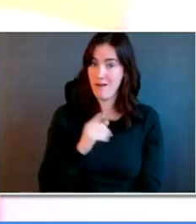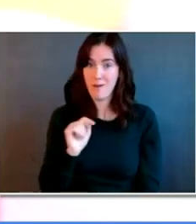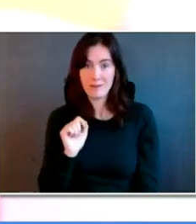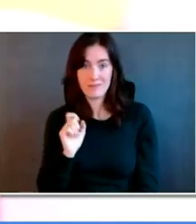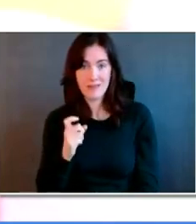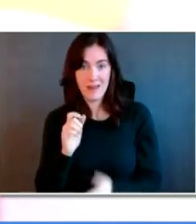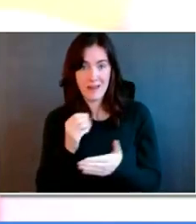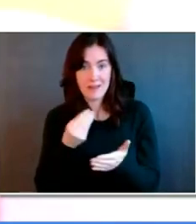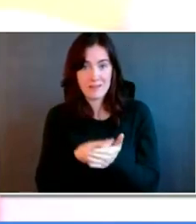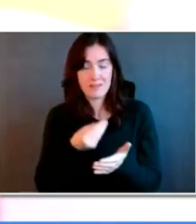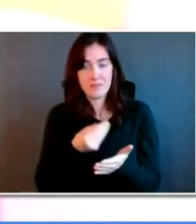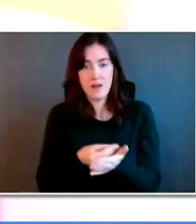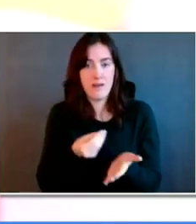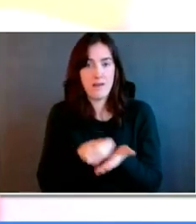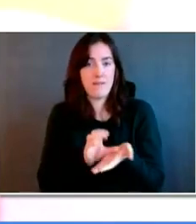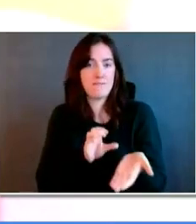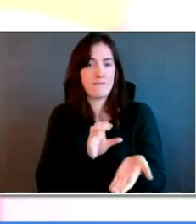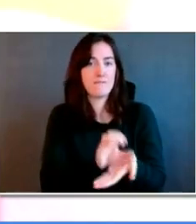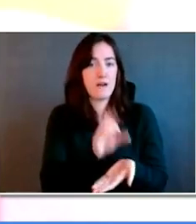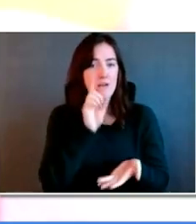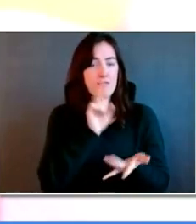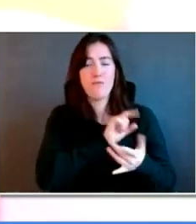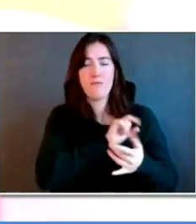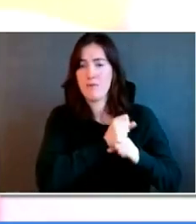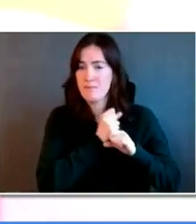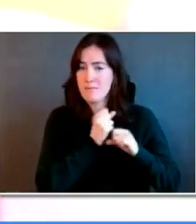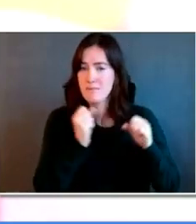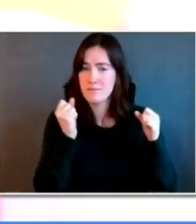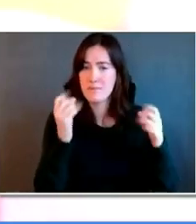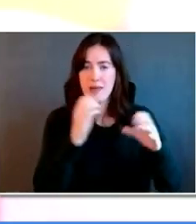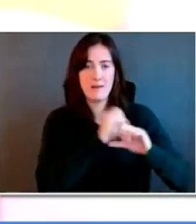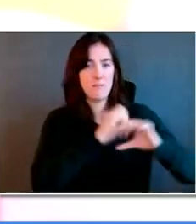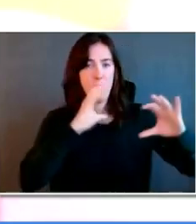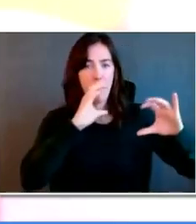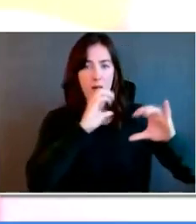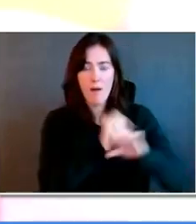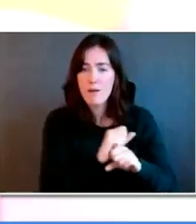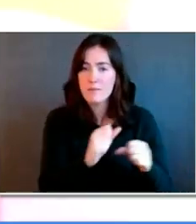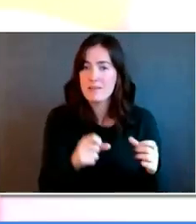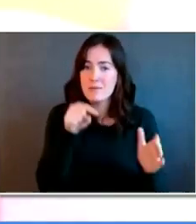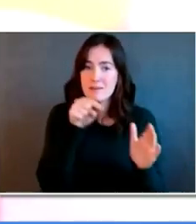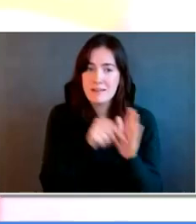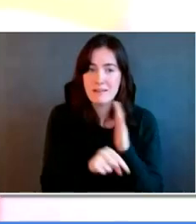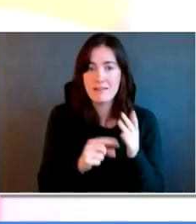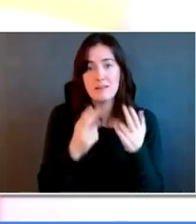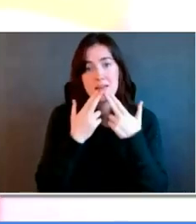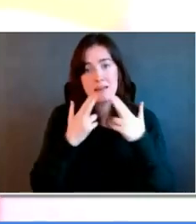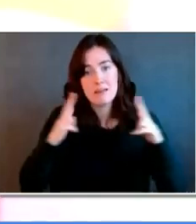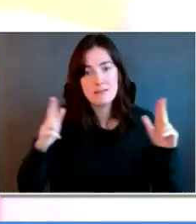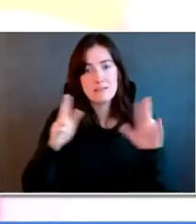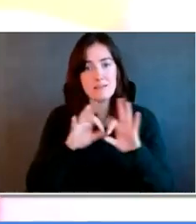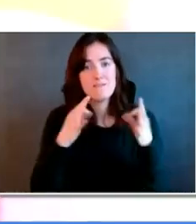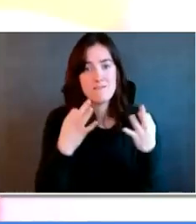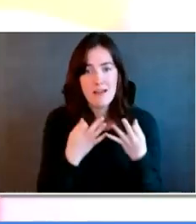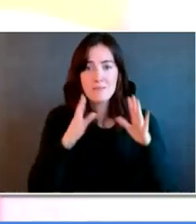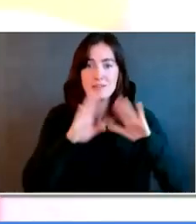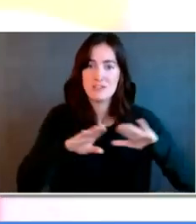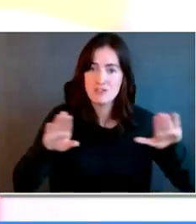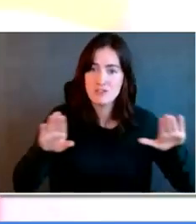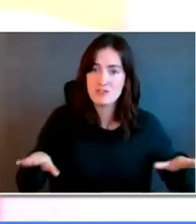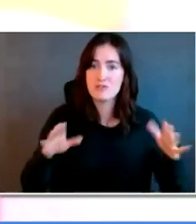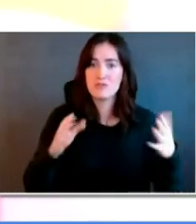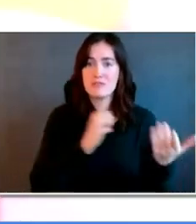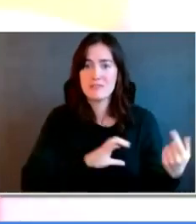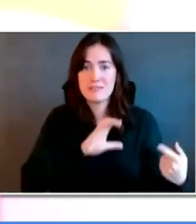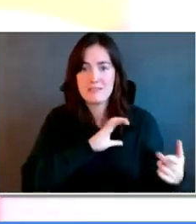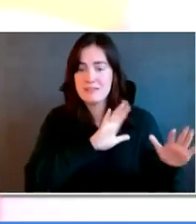endless bombs that were killing innocent civilians and families, children. A cynical,